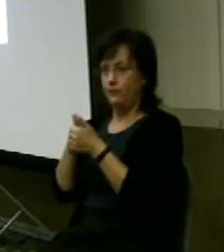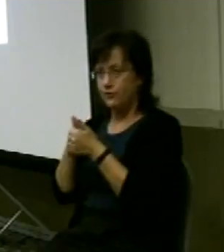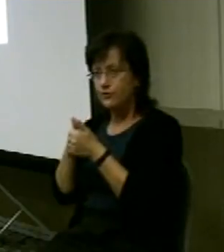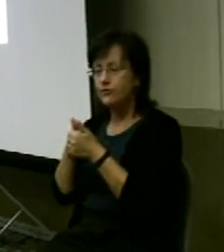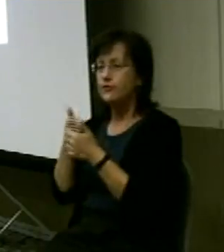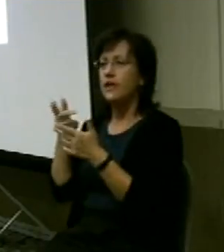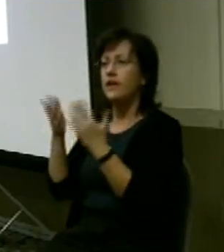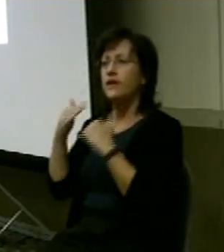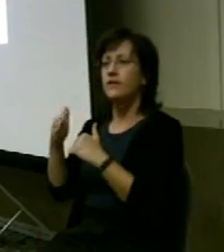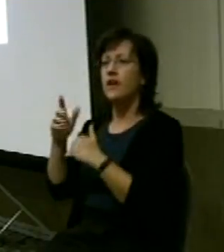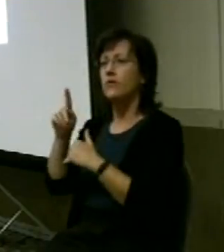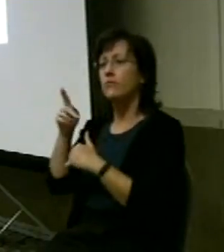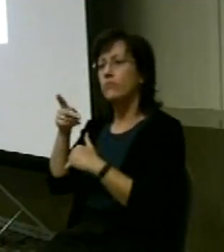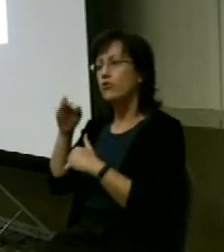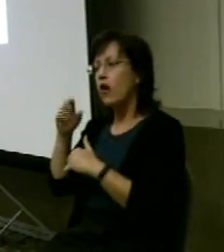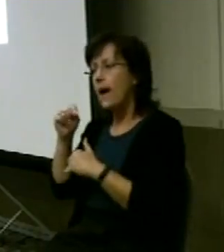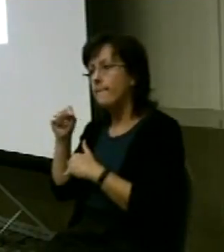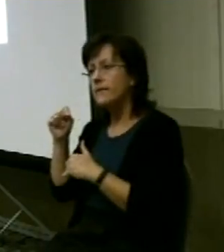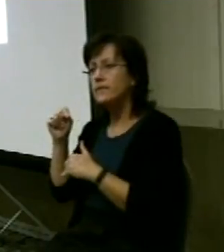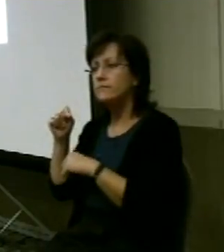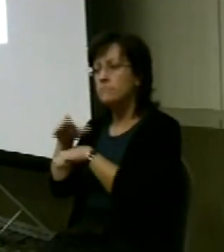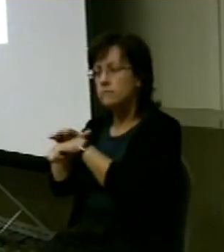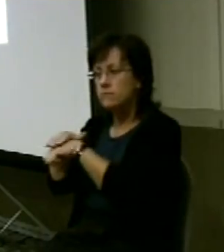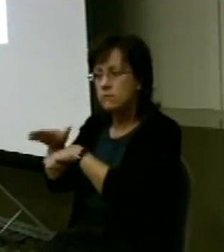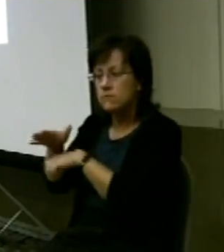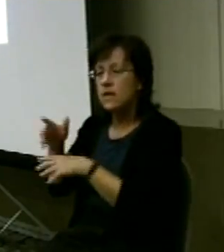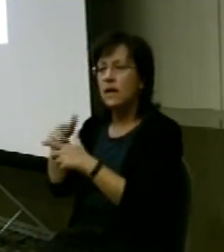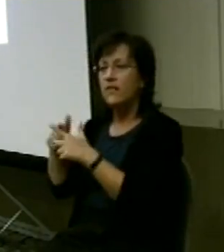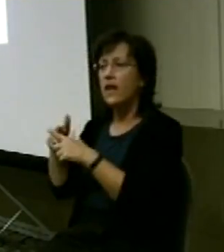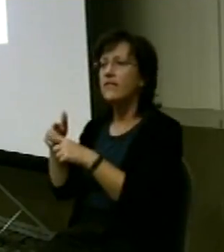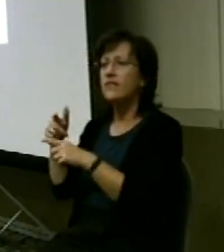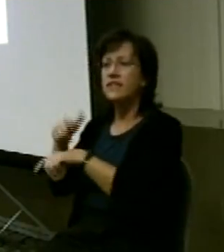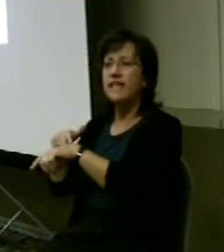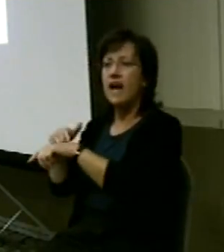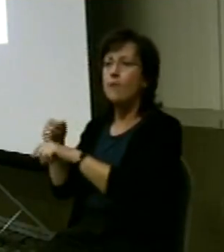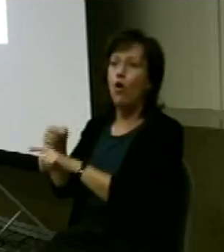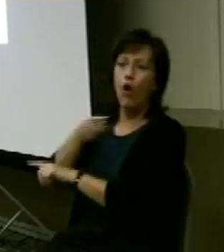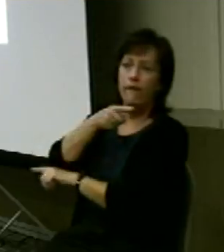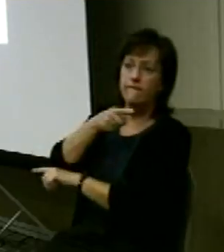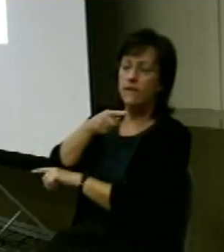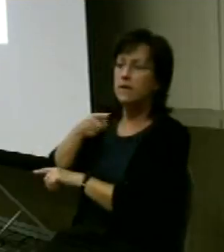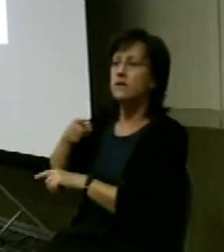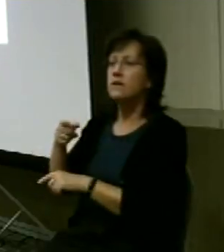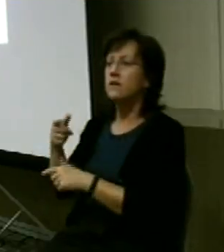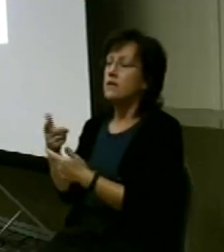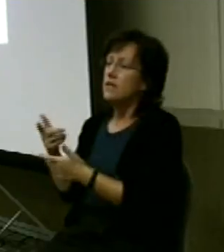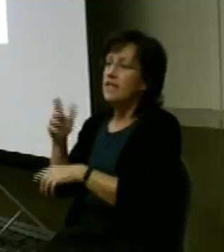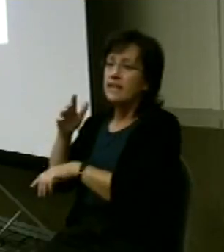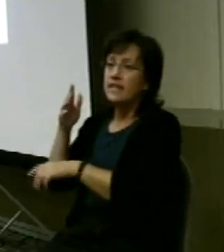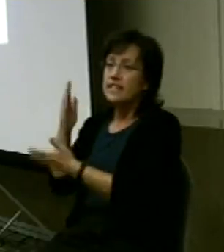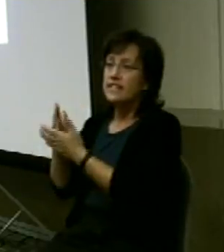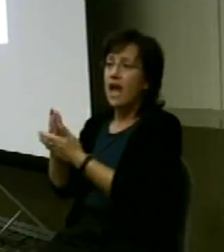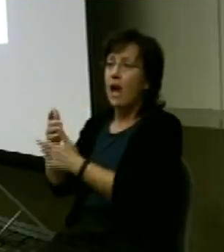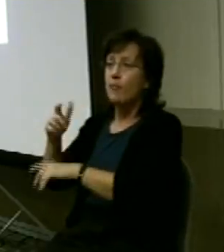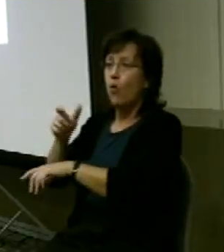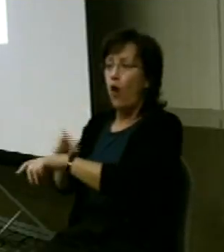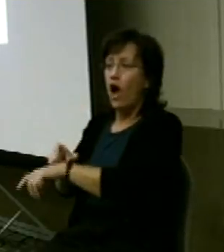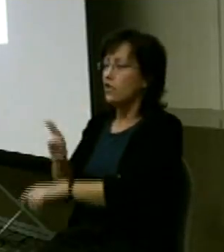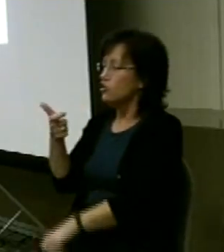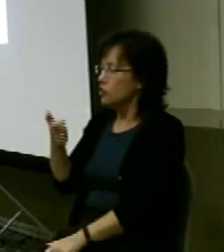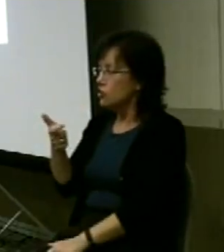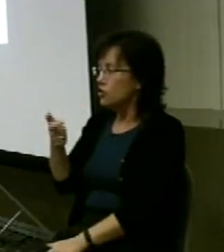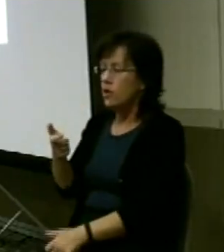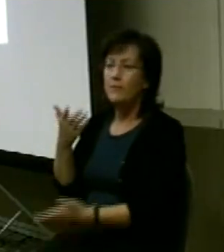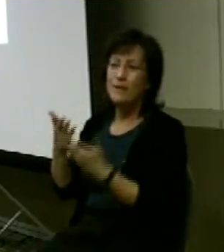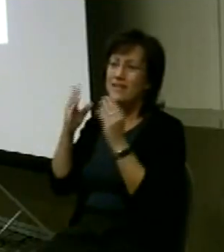only the prompts, but the time off task. Again, with the stopwatch, not necessarily something that a teacher in the front of the room would be able to do, but maybe the